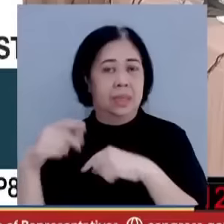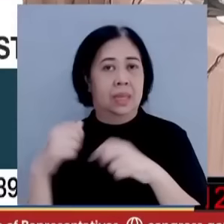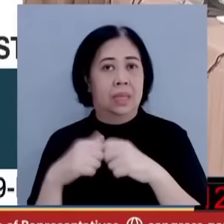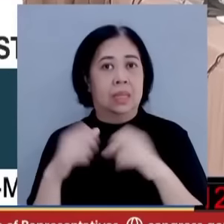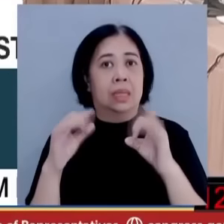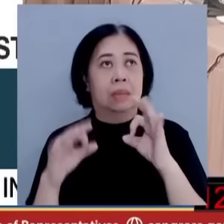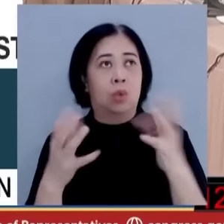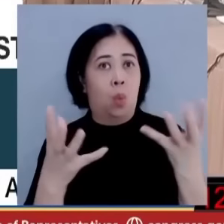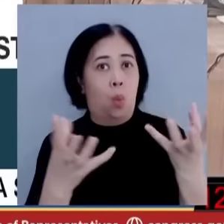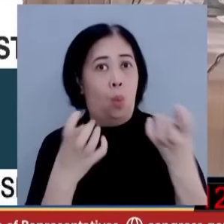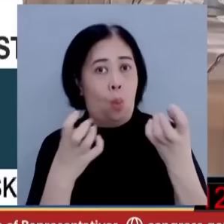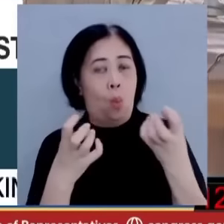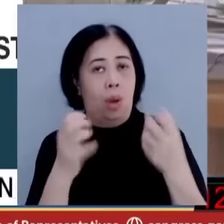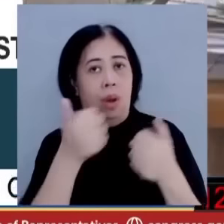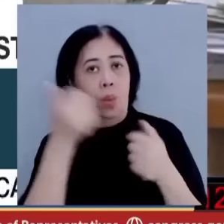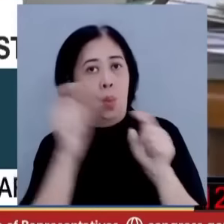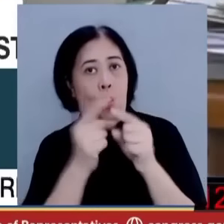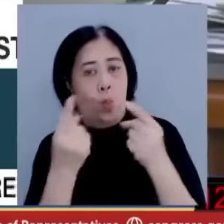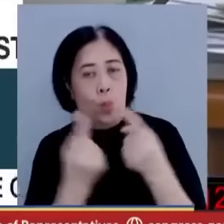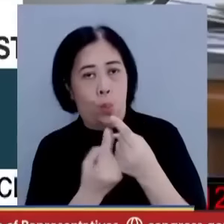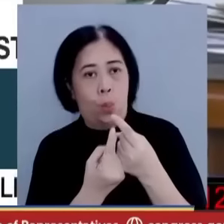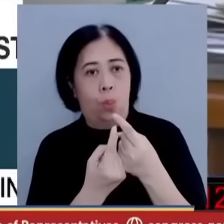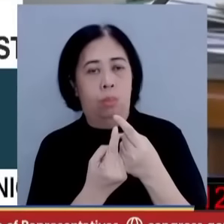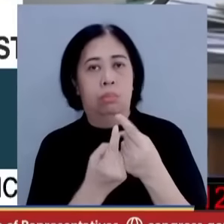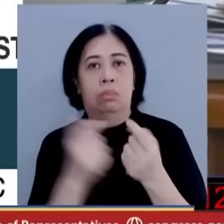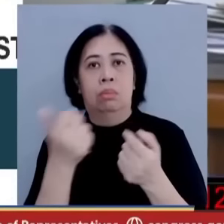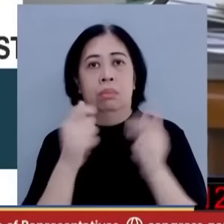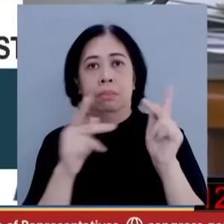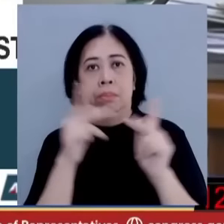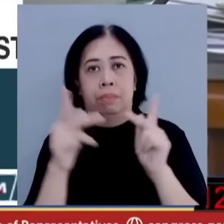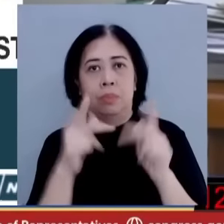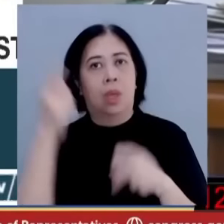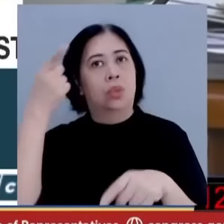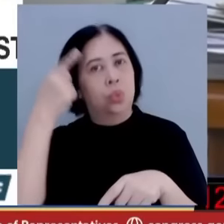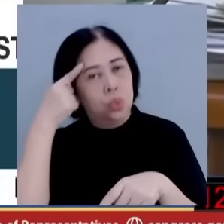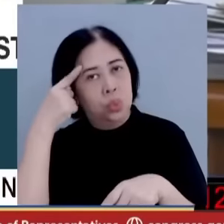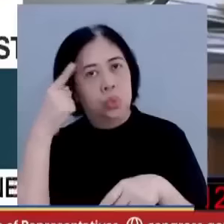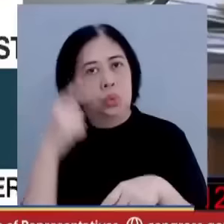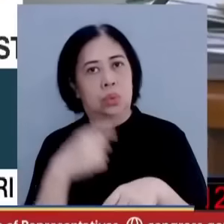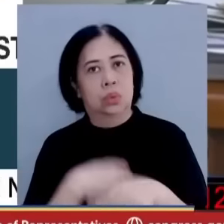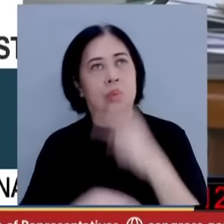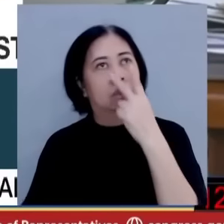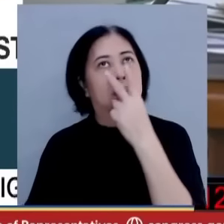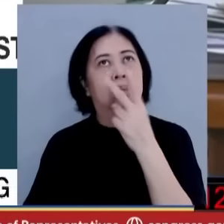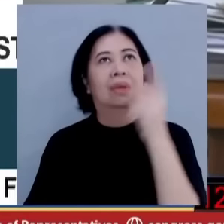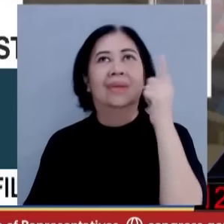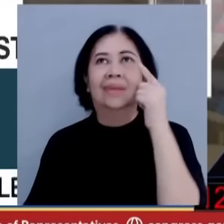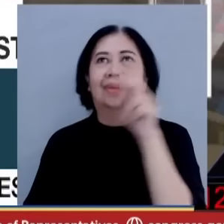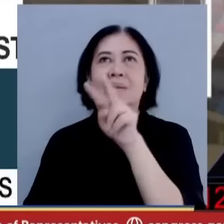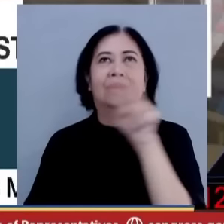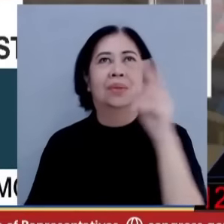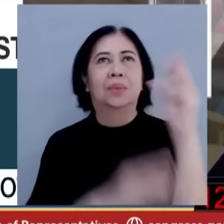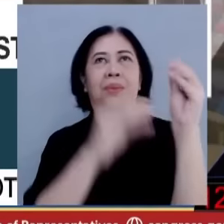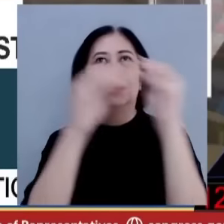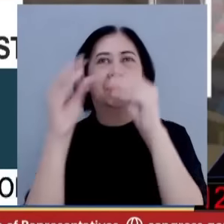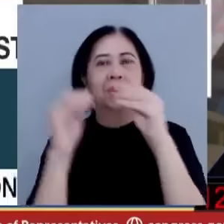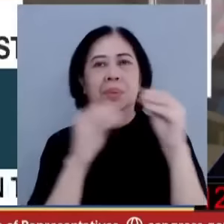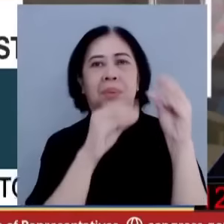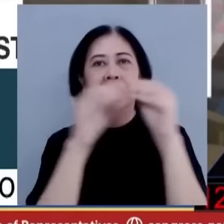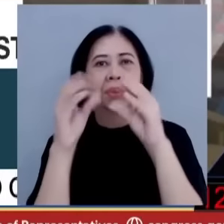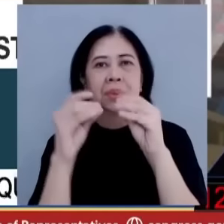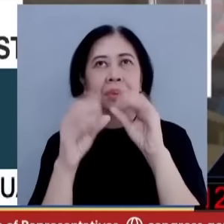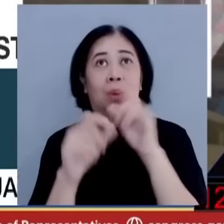gusto ng ibang grupo o yung ibang tao na ang akala nila yung nakikita nila at yung ingay na nadidinig nila, yun